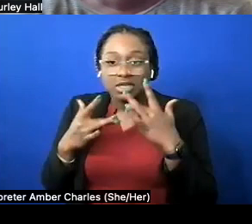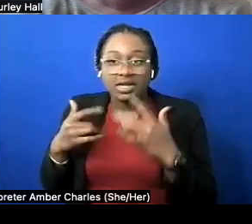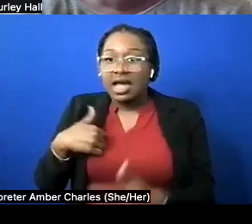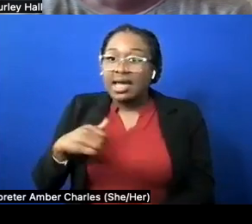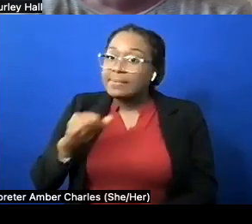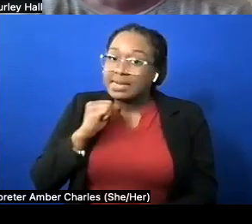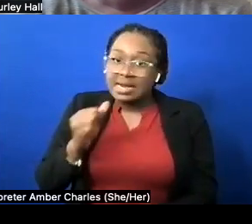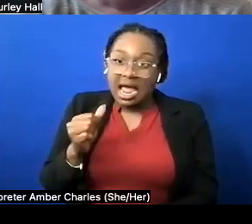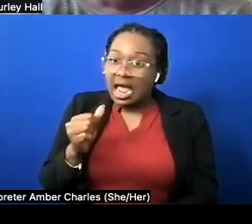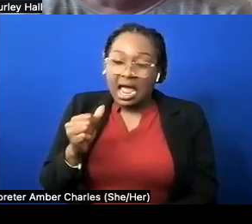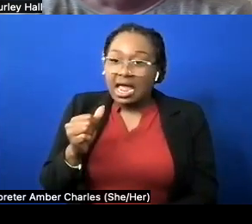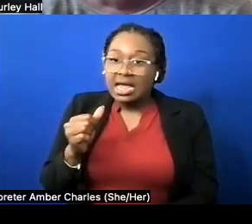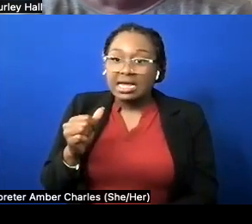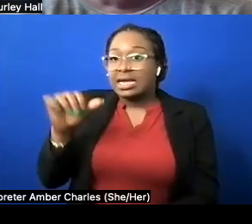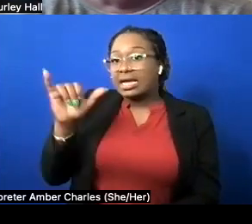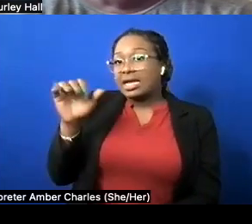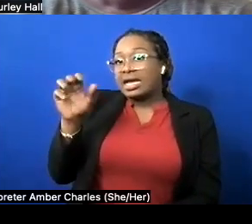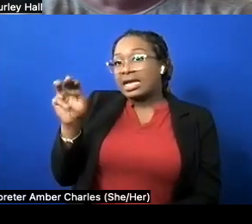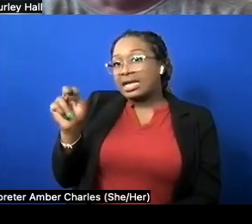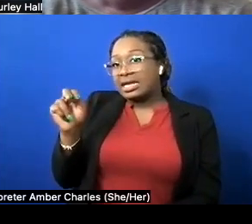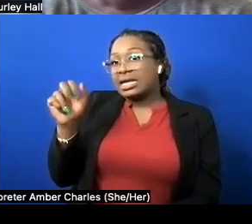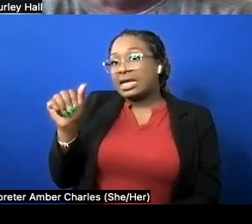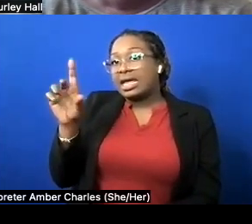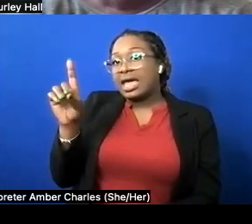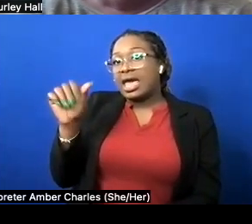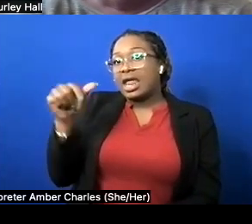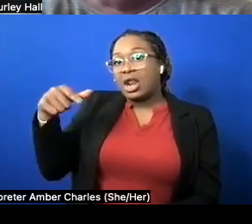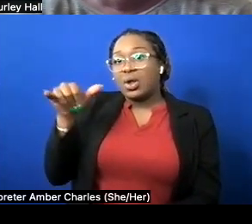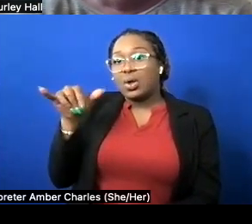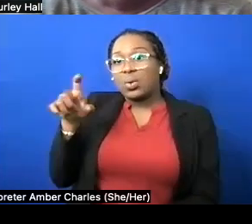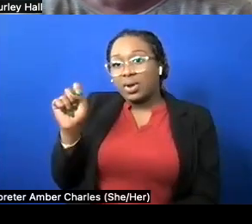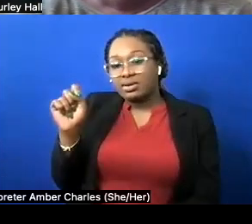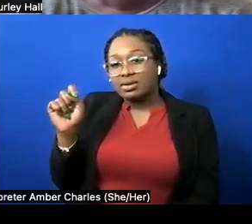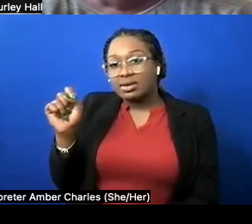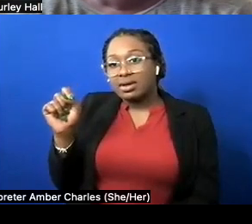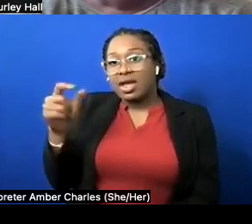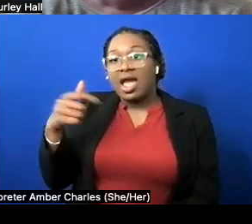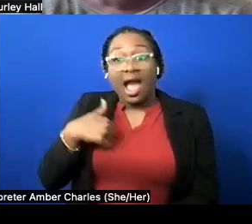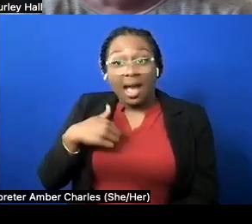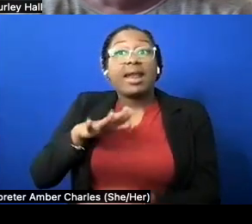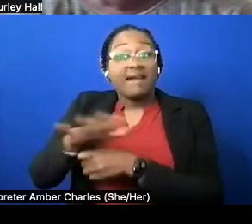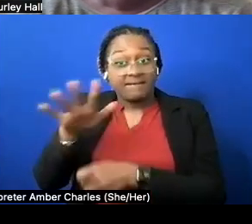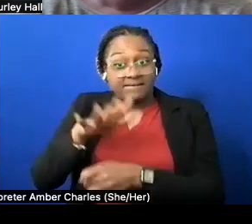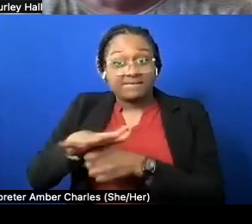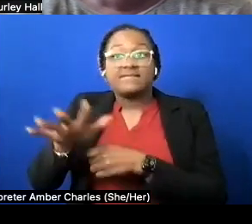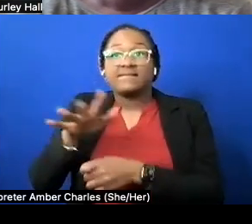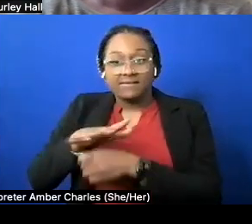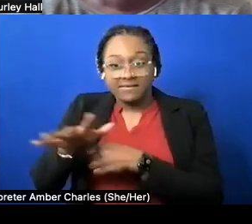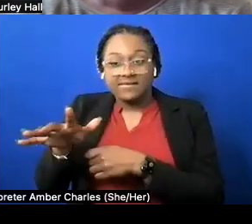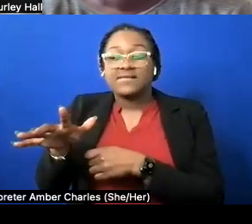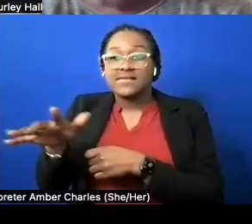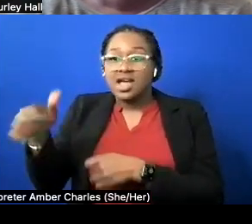not inadequate. I am enough. I